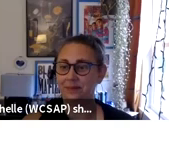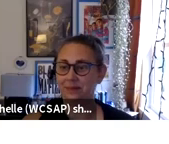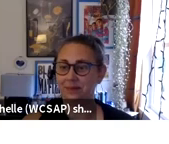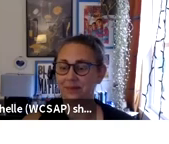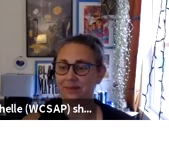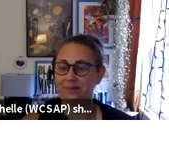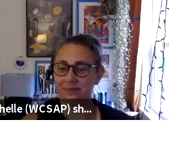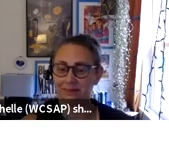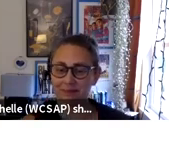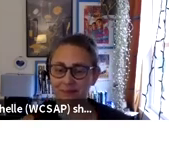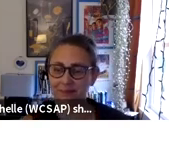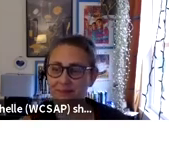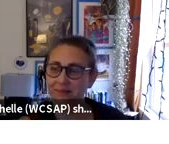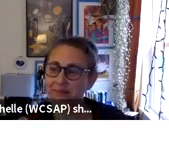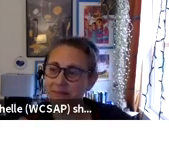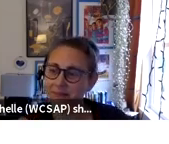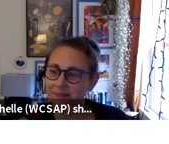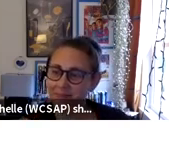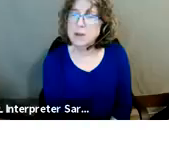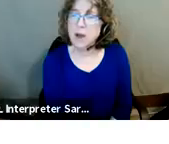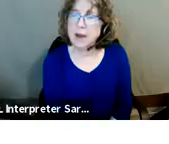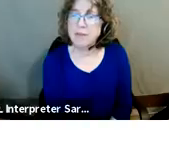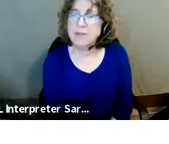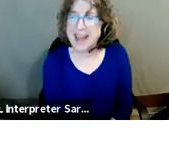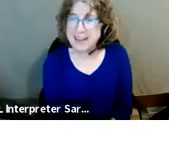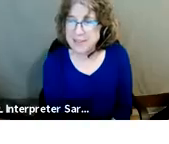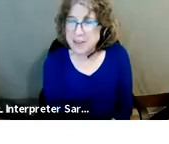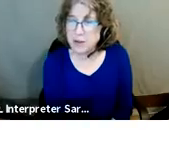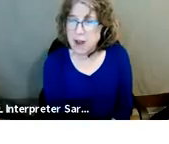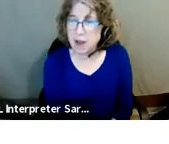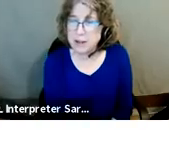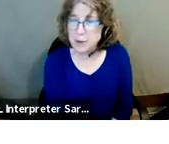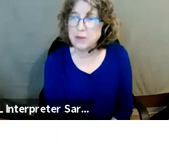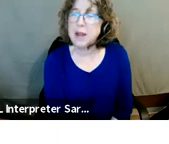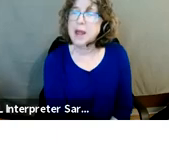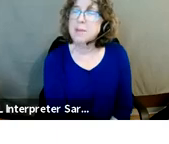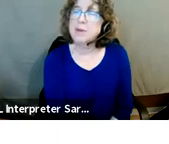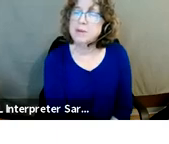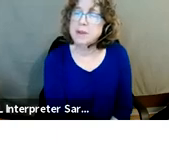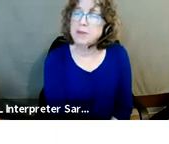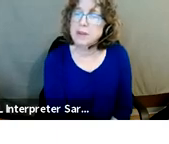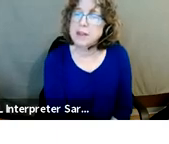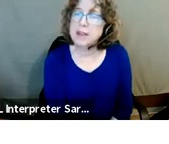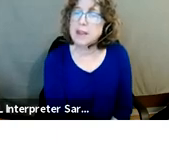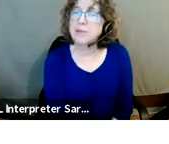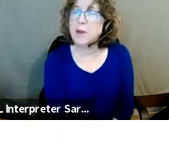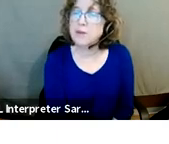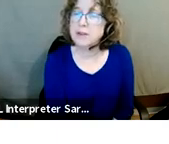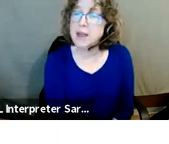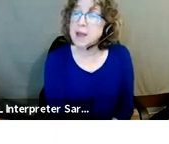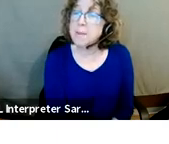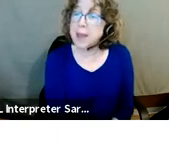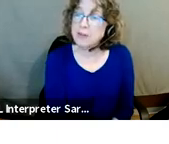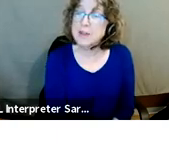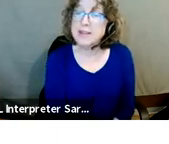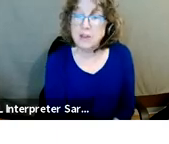Yeah. And so it's just most important to not have a flat face or non-expression, but just make sure that the